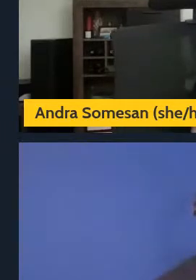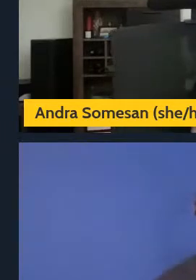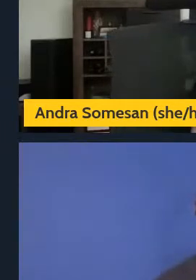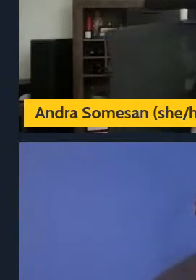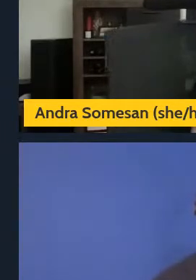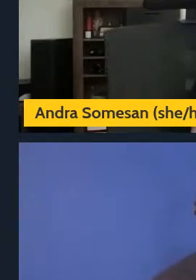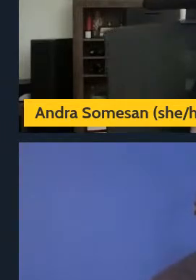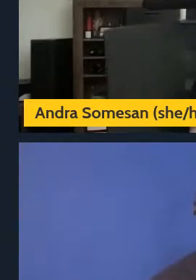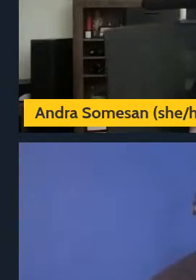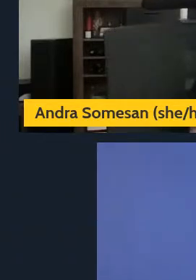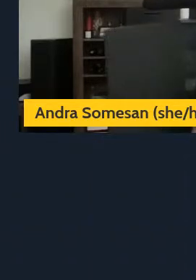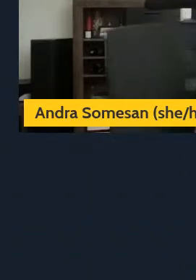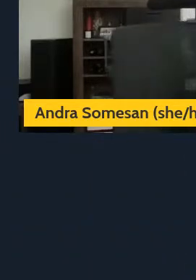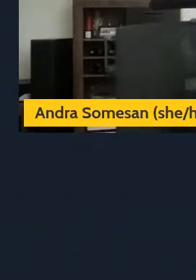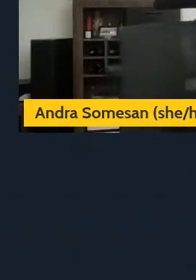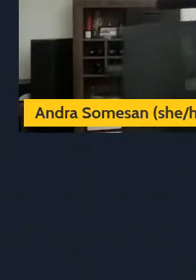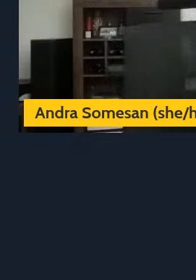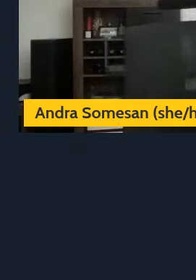you started.